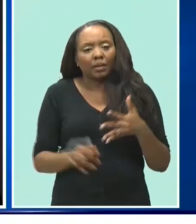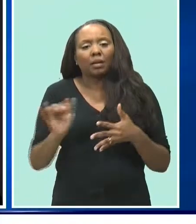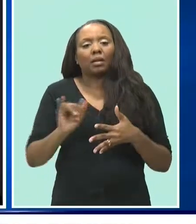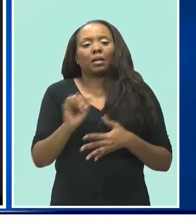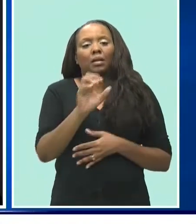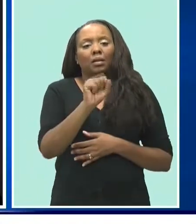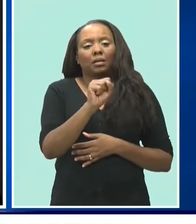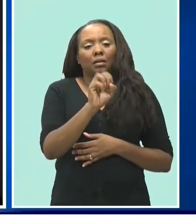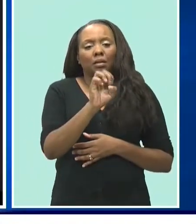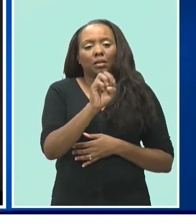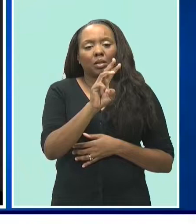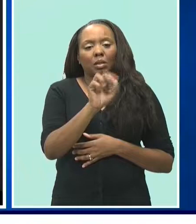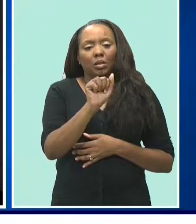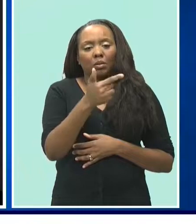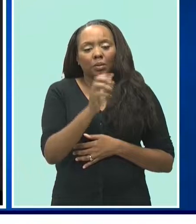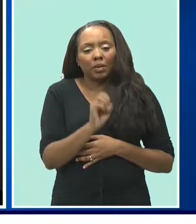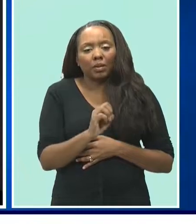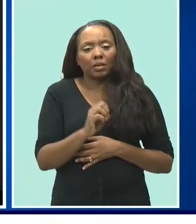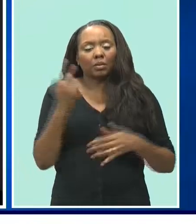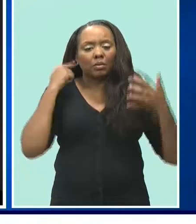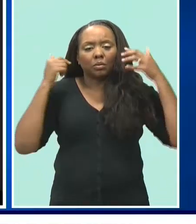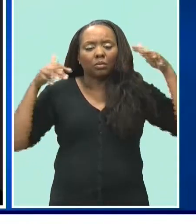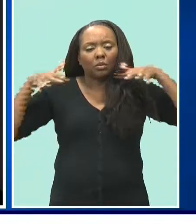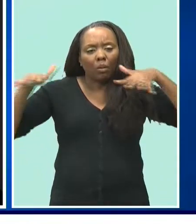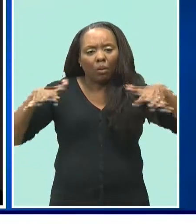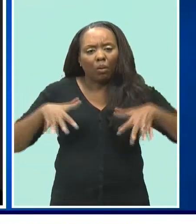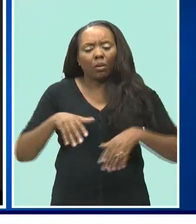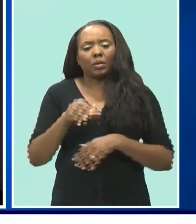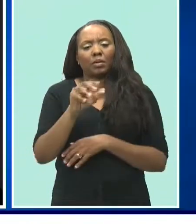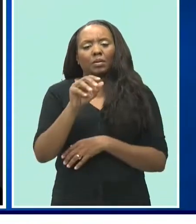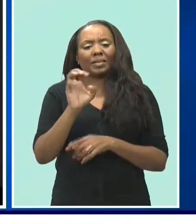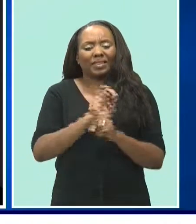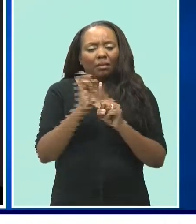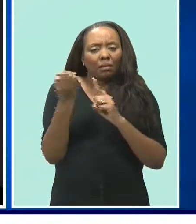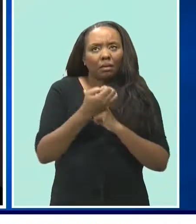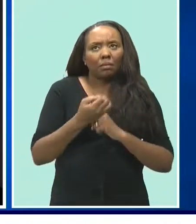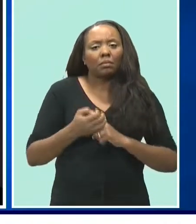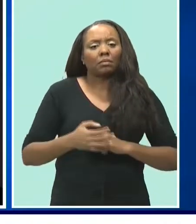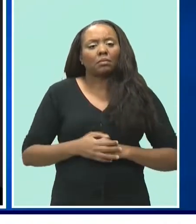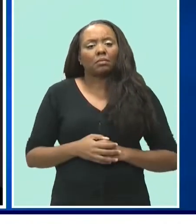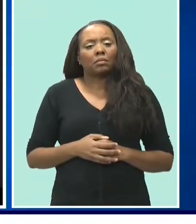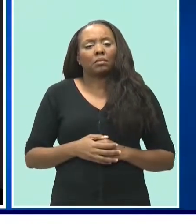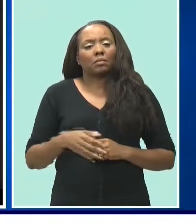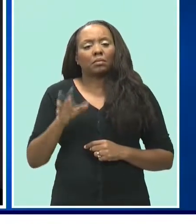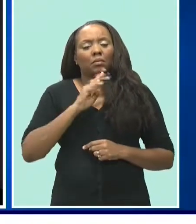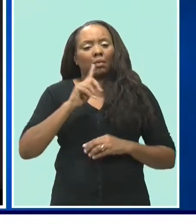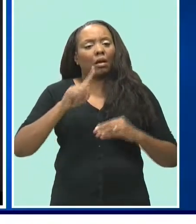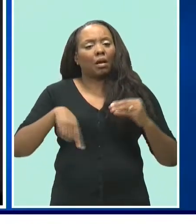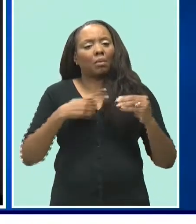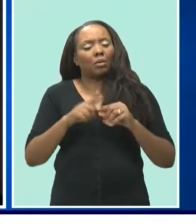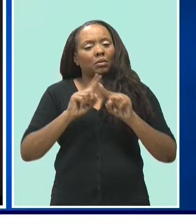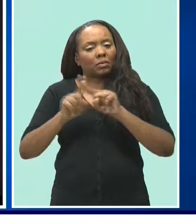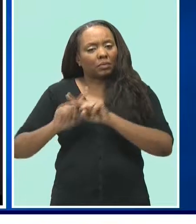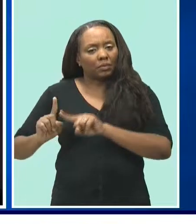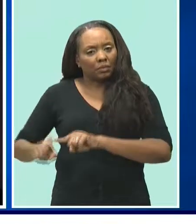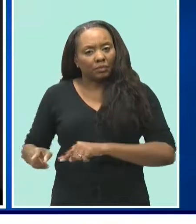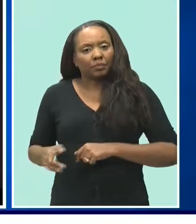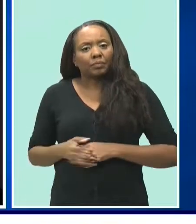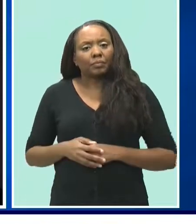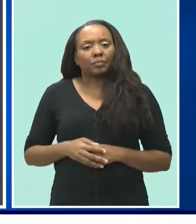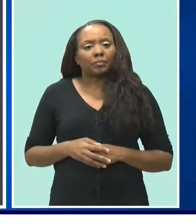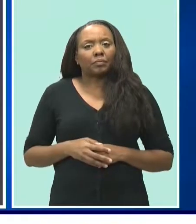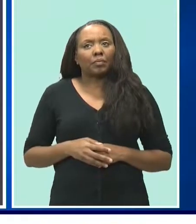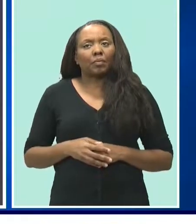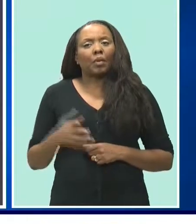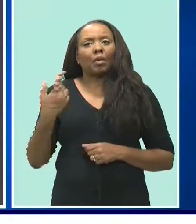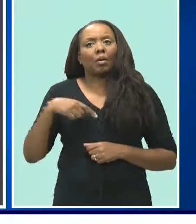drainage, ambient air, and noise quality. Planning consultant Vincent Allen shed some light on the study. In this regard, we look at the